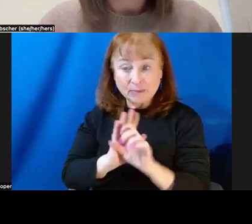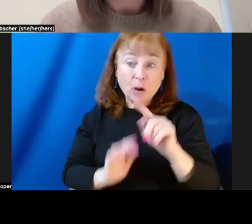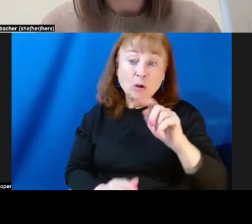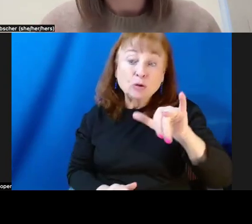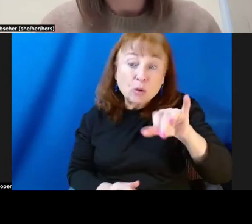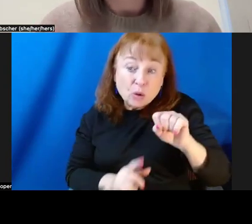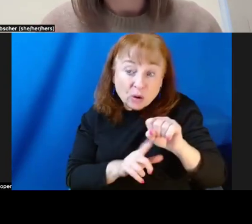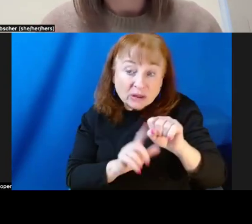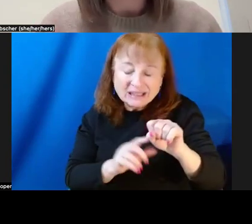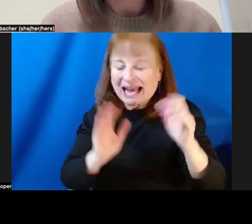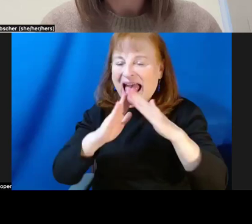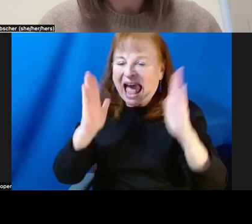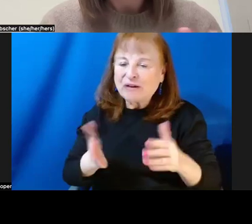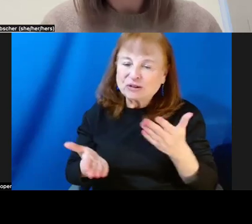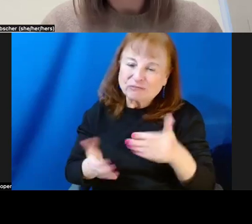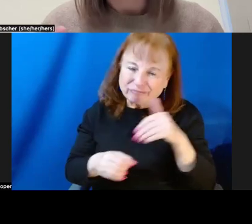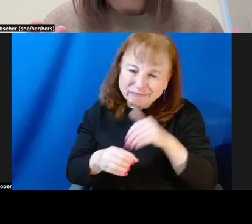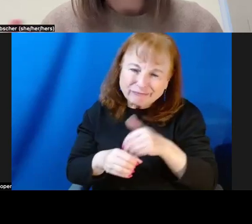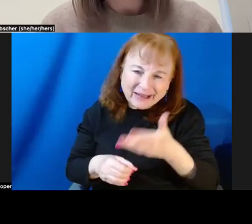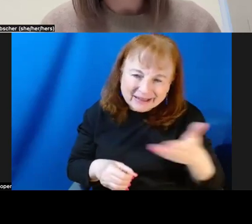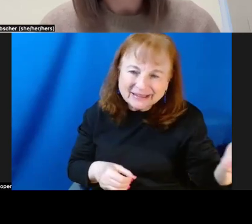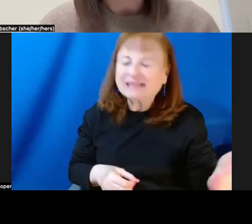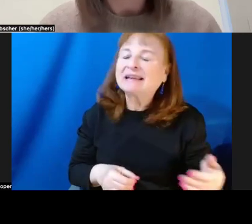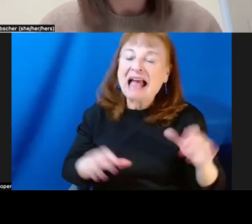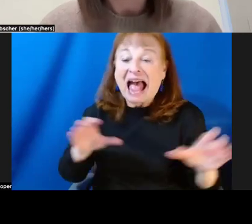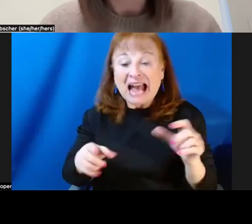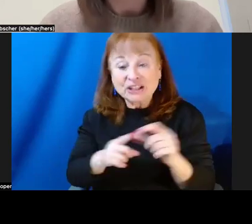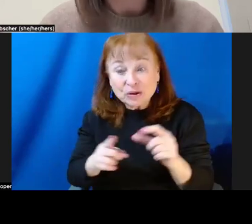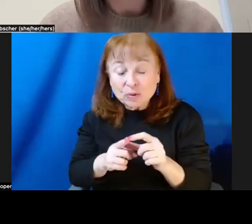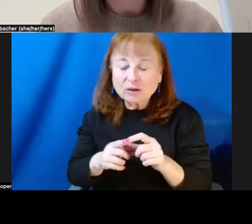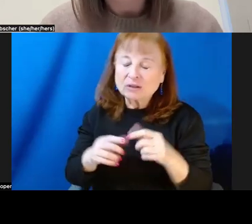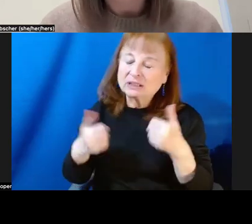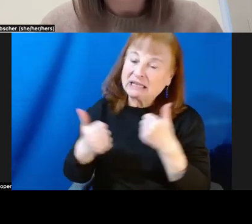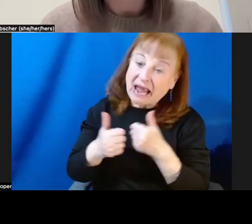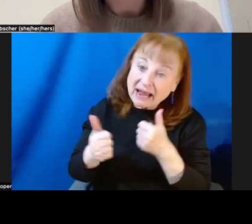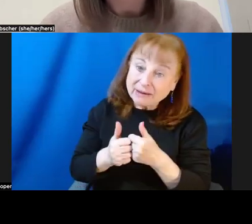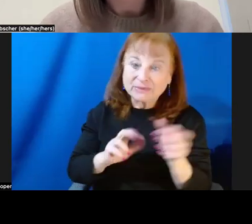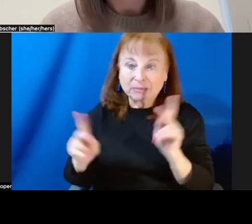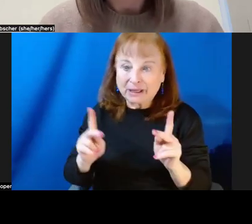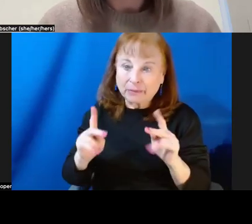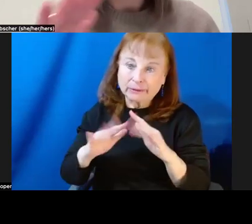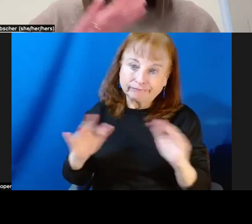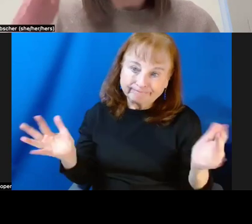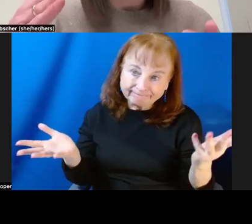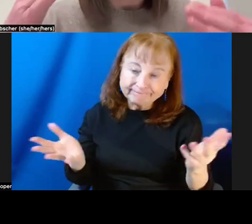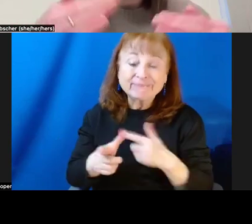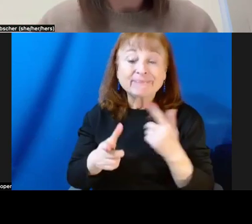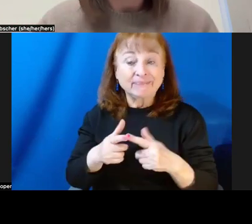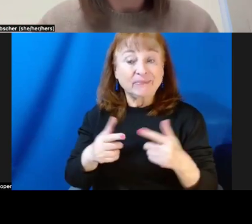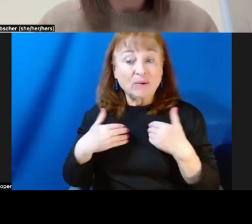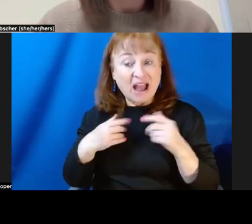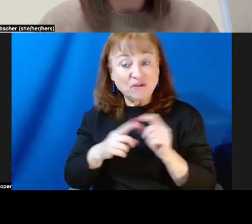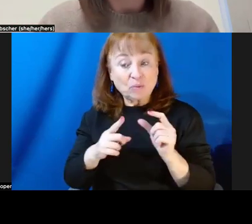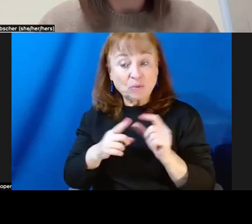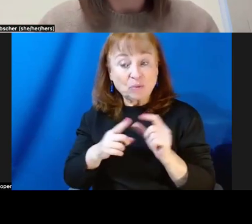toys, household items, action words, games, people, etc. And then there are words